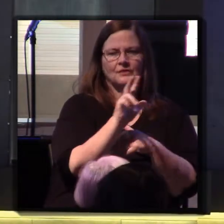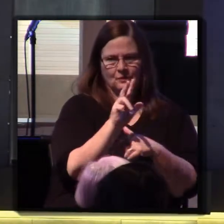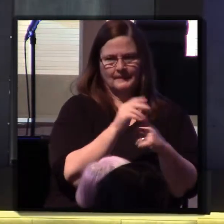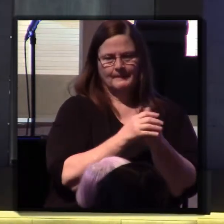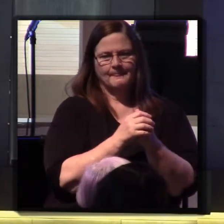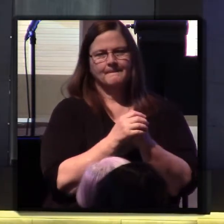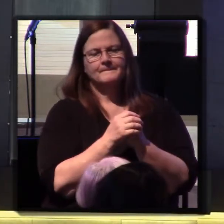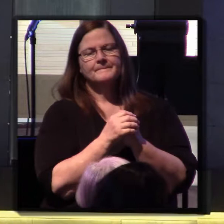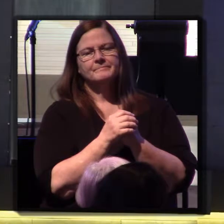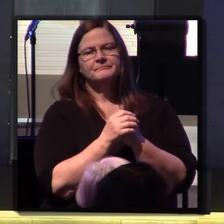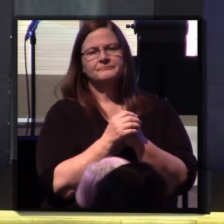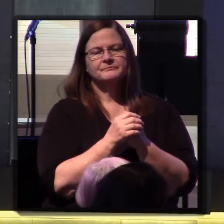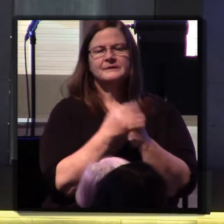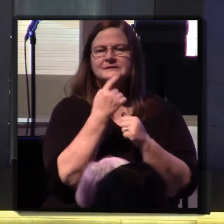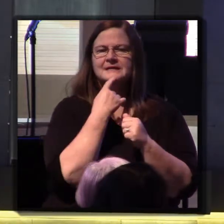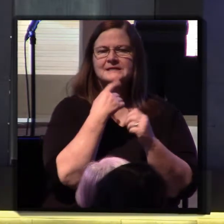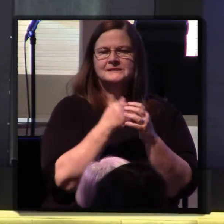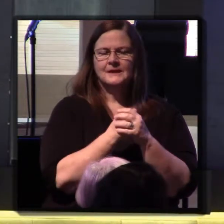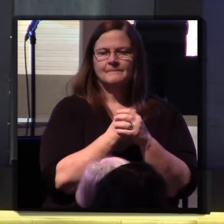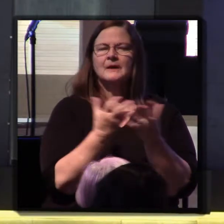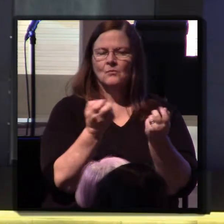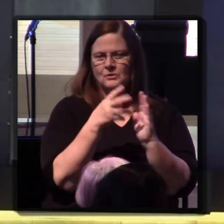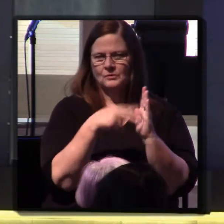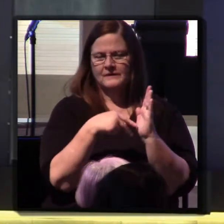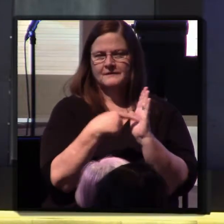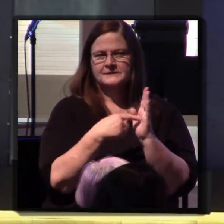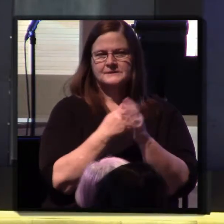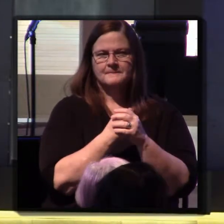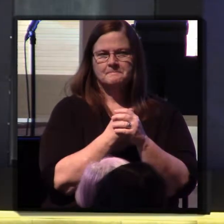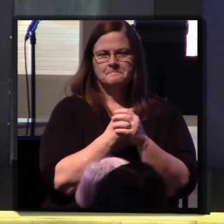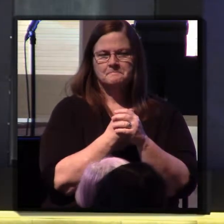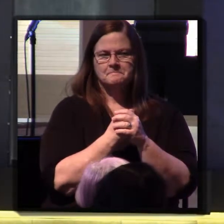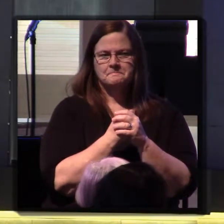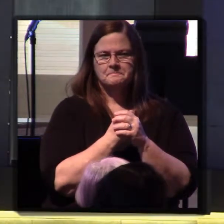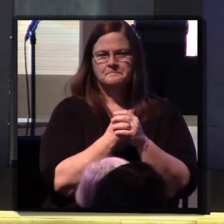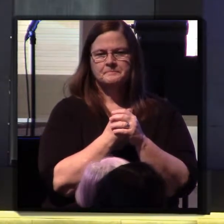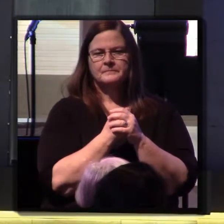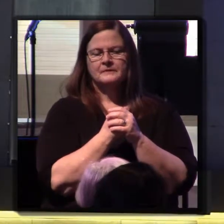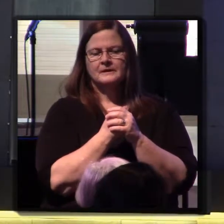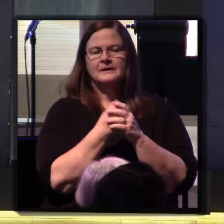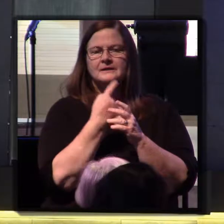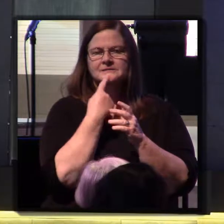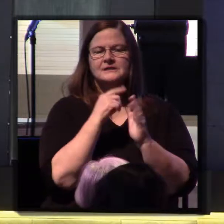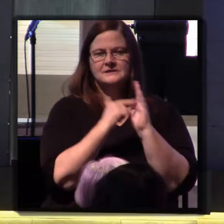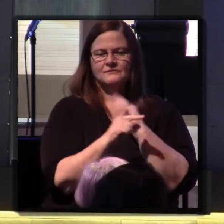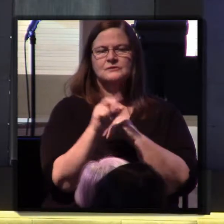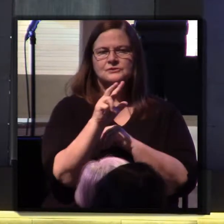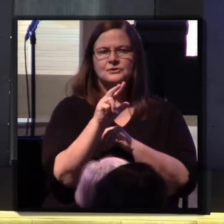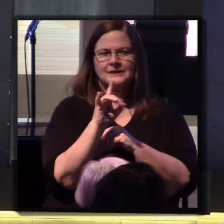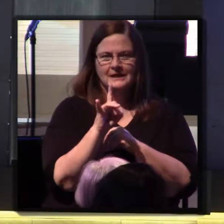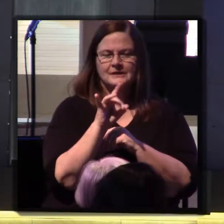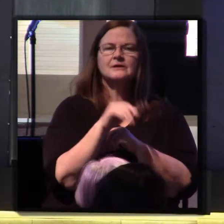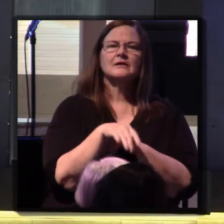Antioch. And he says this to them. He says this, he says, I do want to read this.